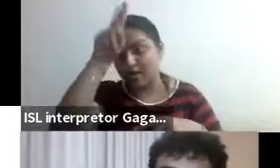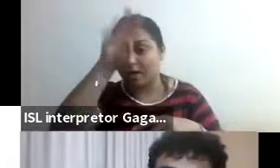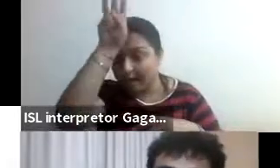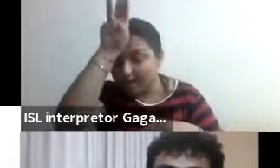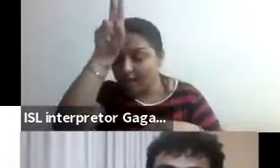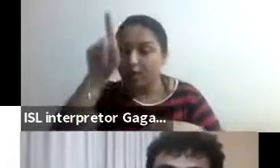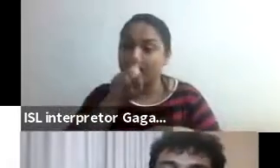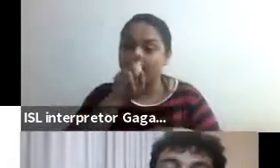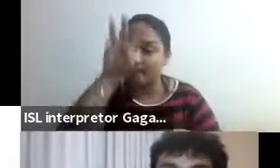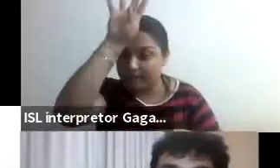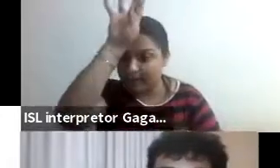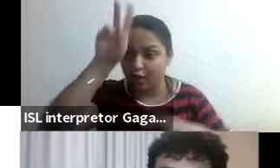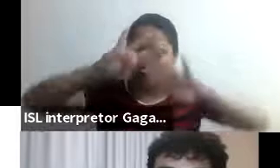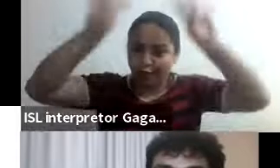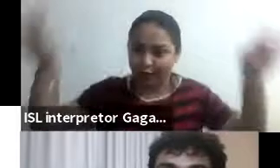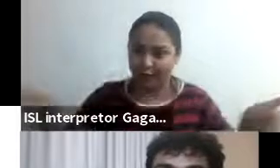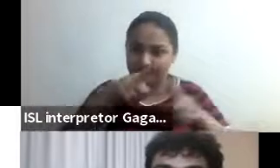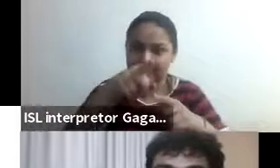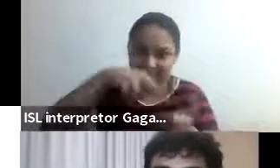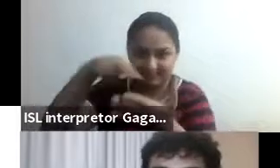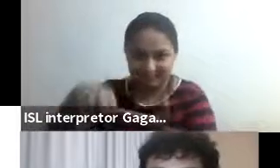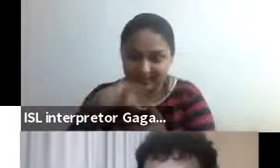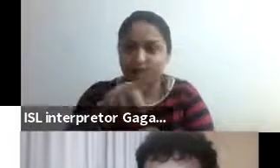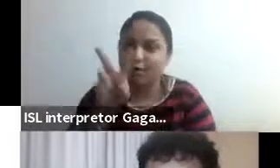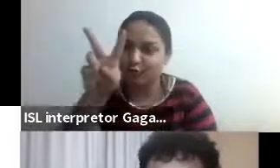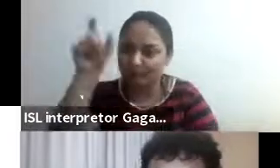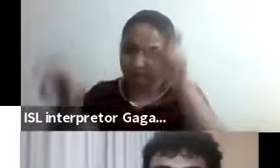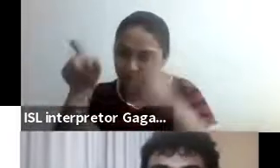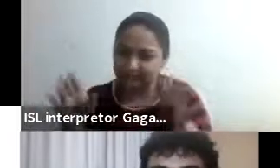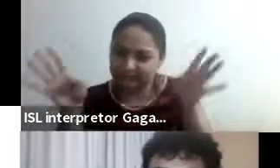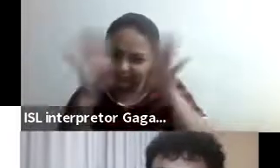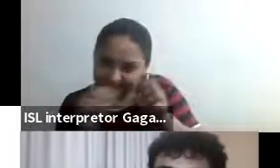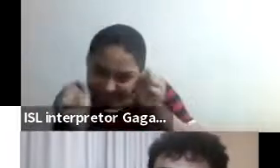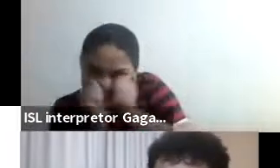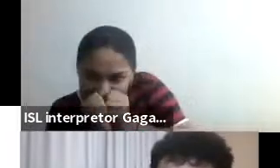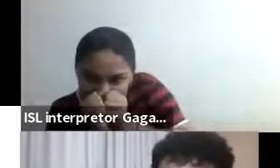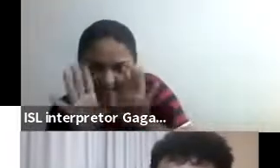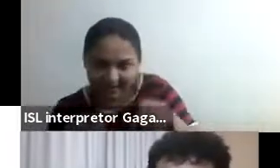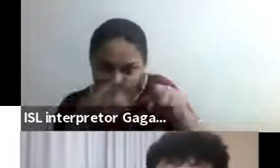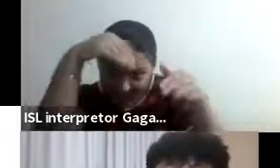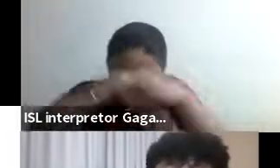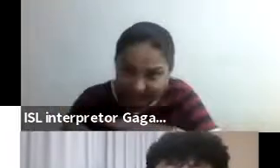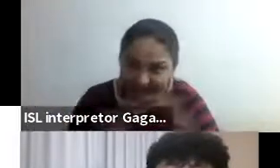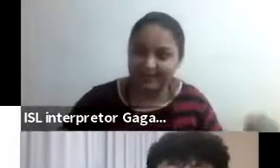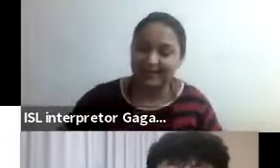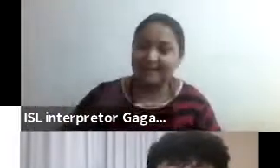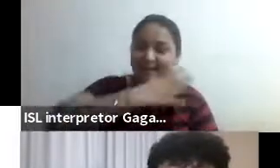clearly depicted as though they're on the surface of the hill, and others who are hiding are shown as though they're inside the hill.